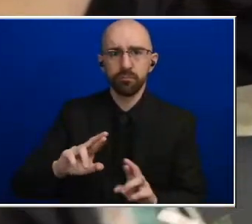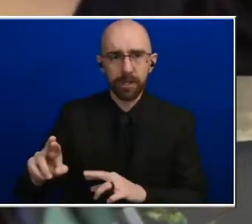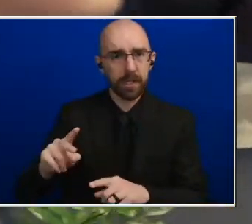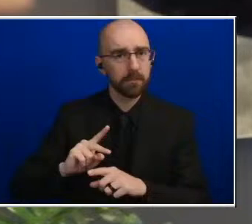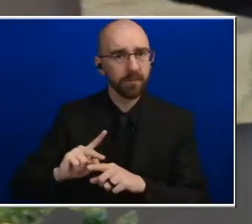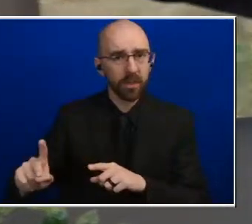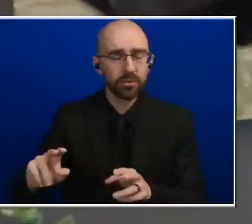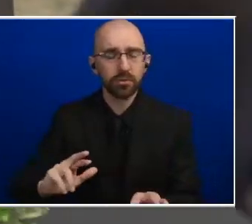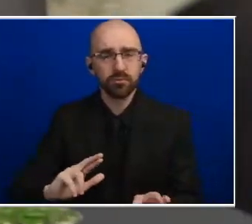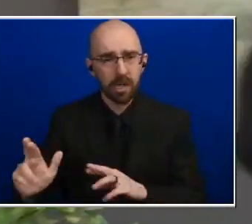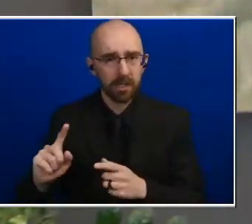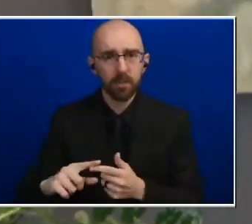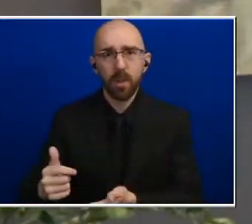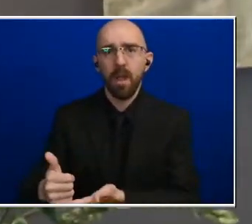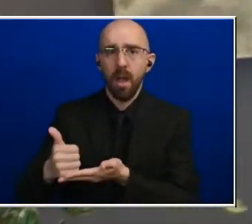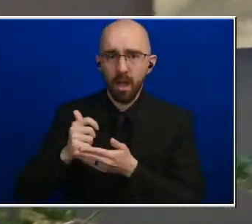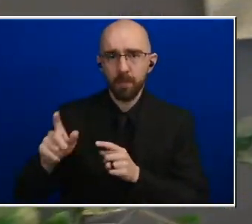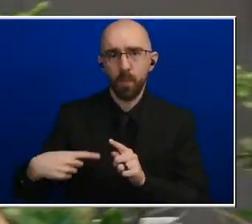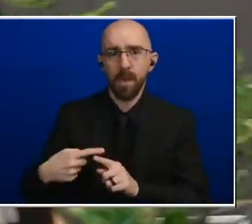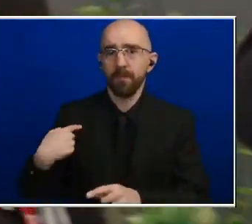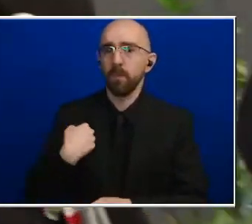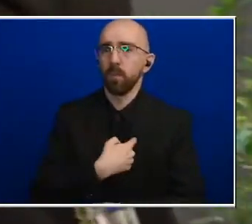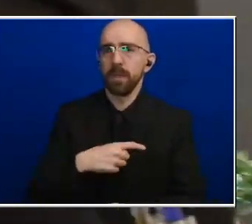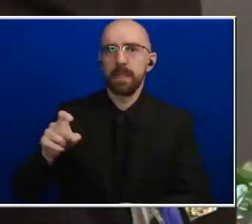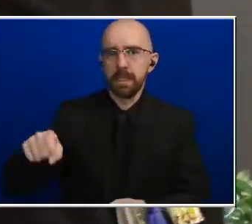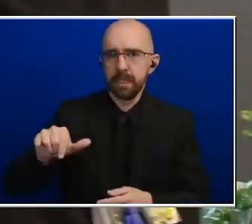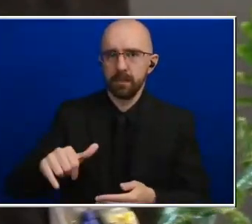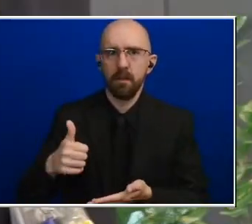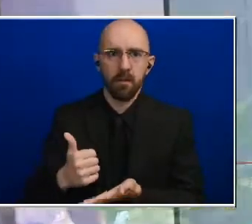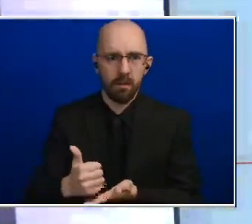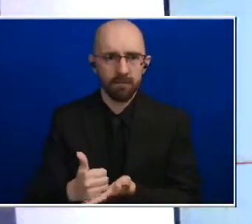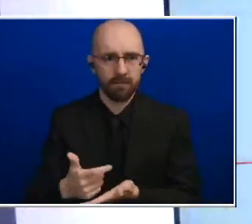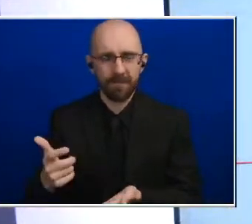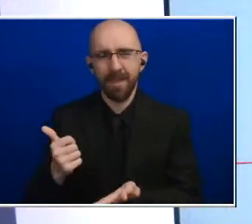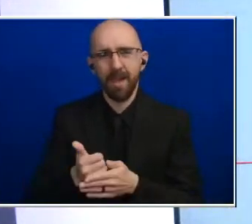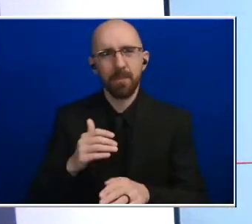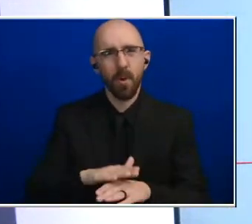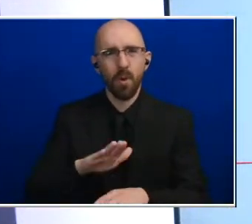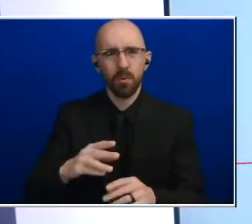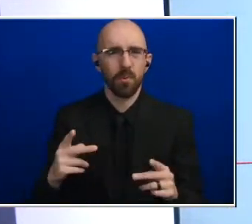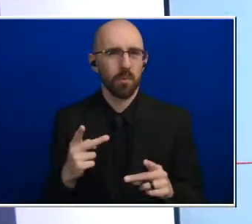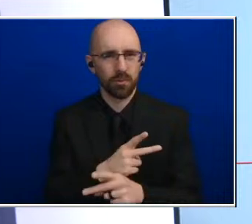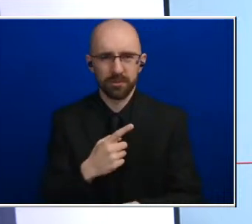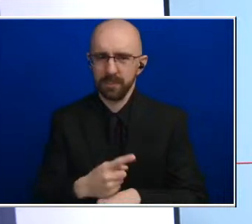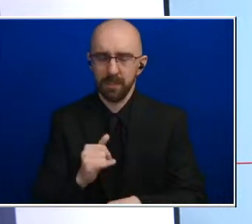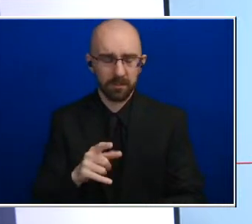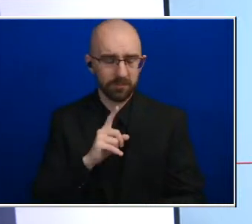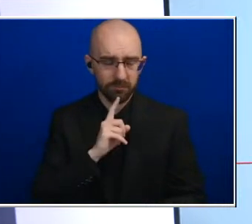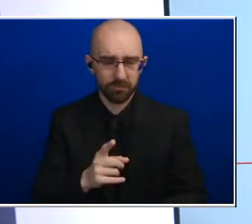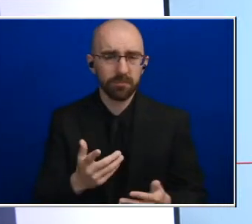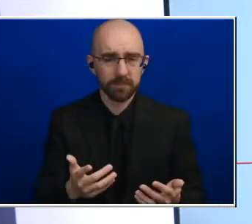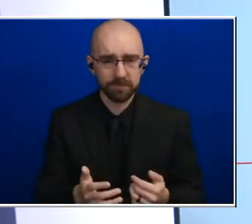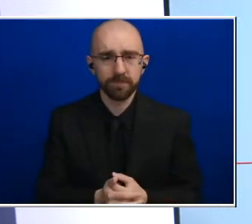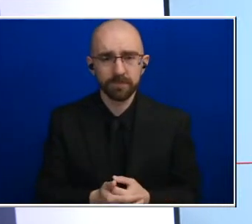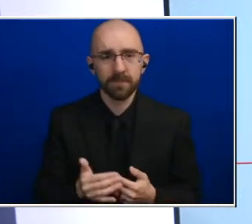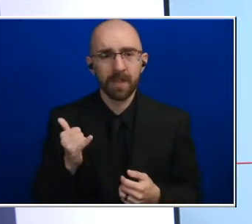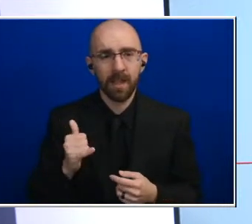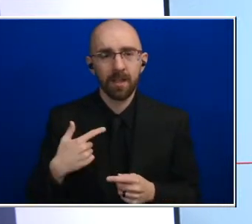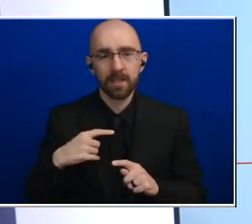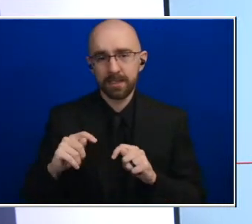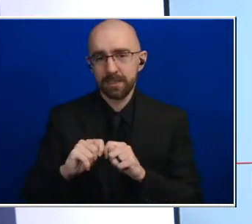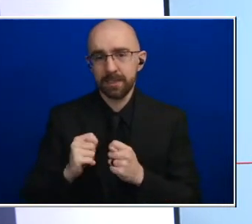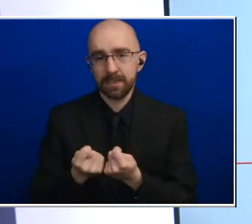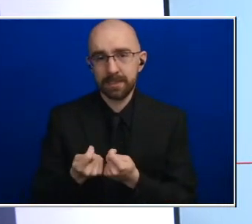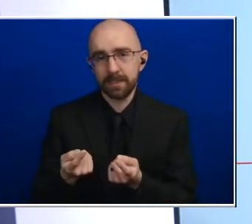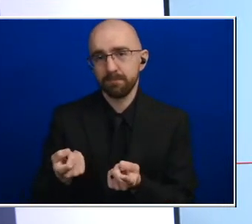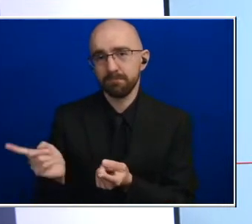help us when we need help. I love that, to help you on your worst day. Yeah. That's very true. So now, I'm just going to turn to my team, or our team here for just a minute.